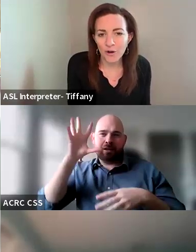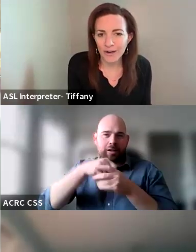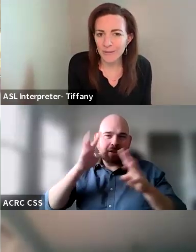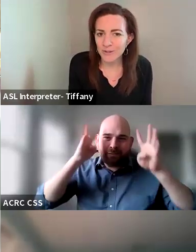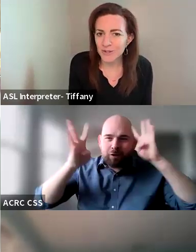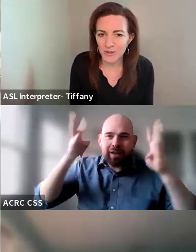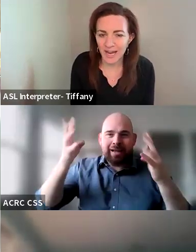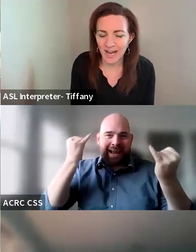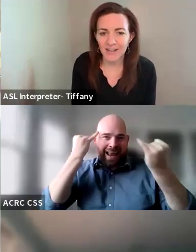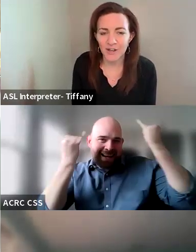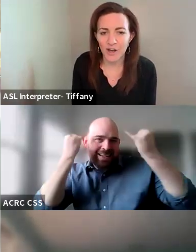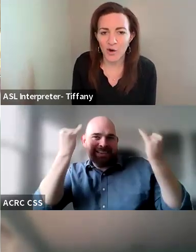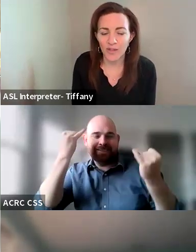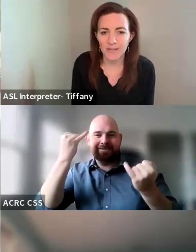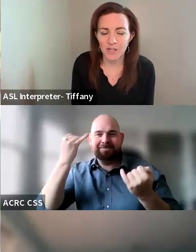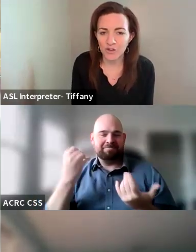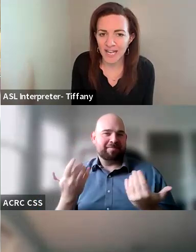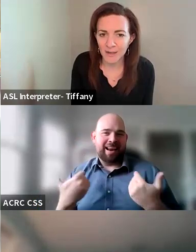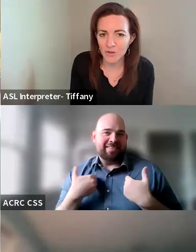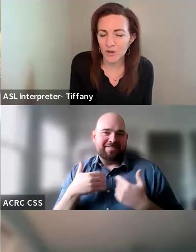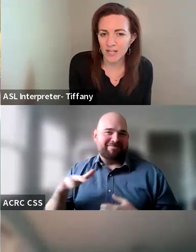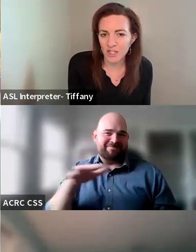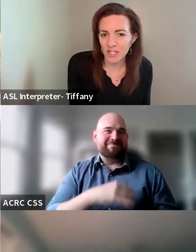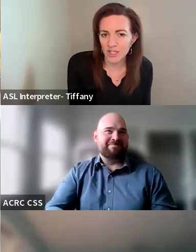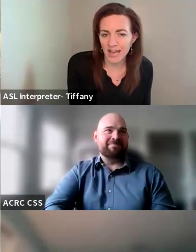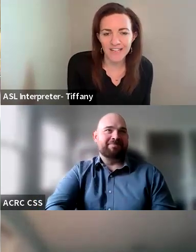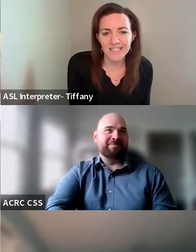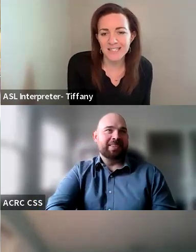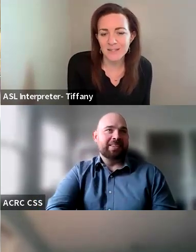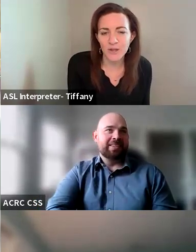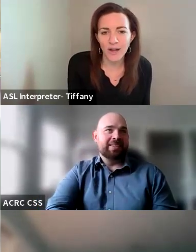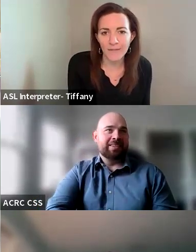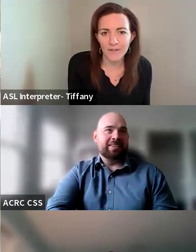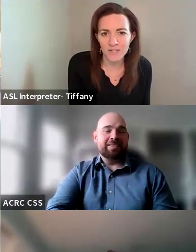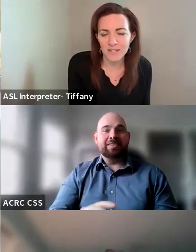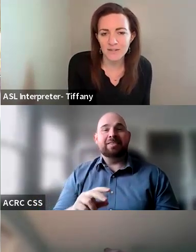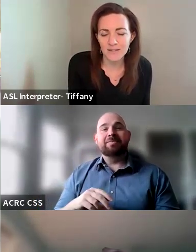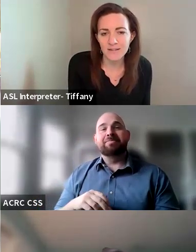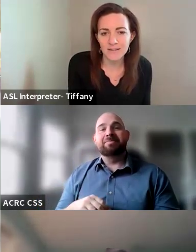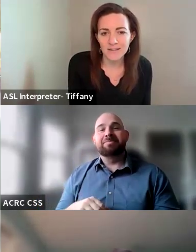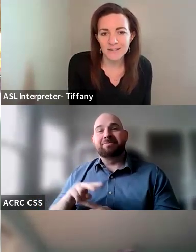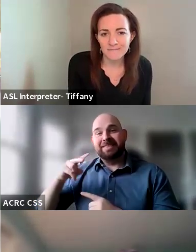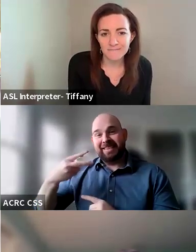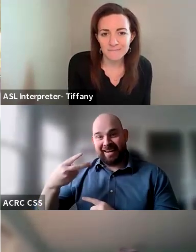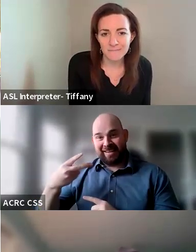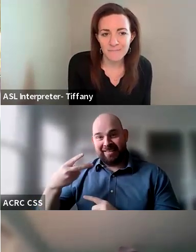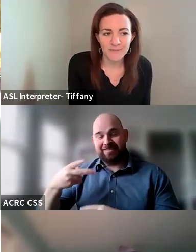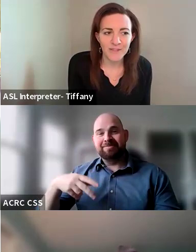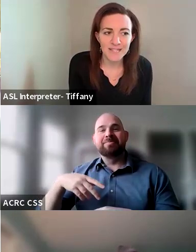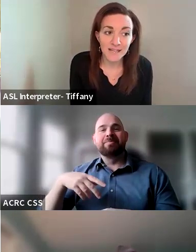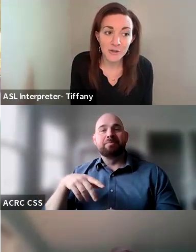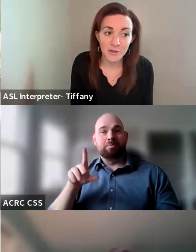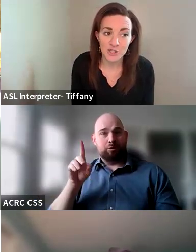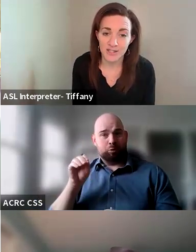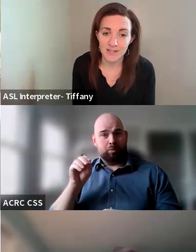All people are able to do that. They can be creative, use their imagination, have ideas. We all have those skills.